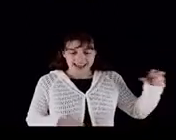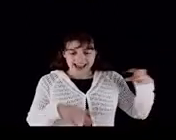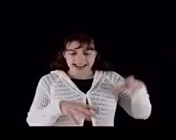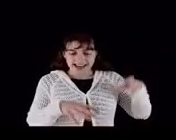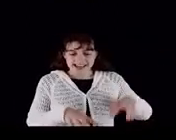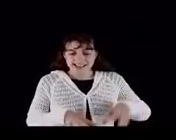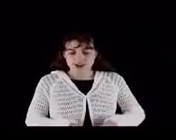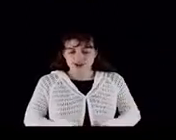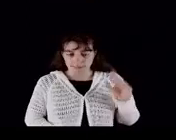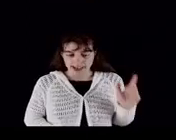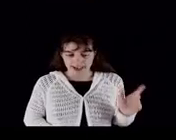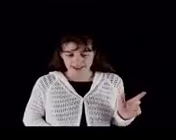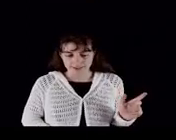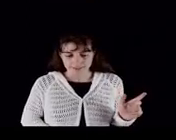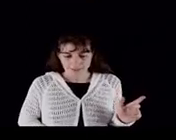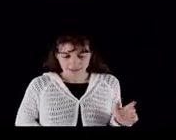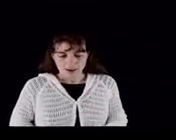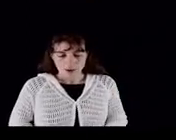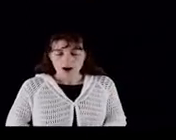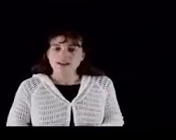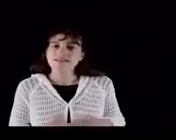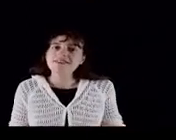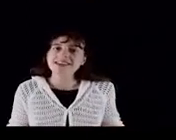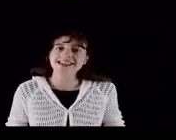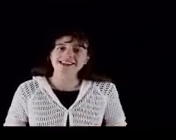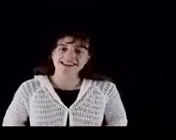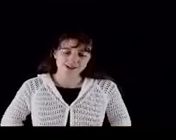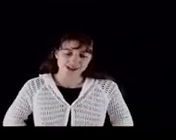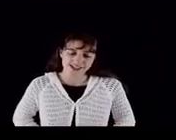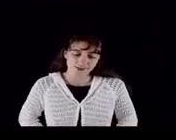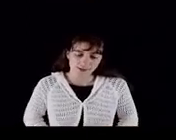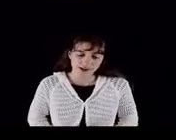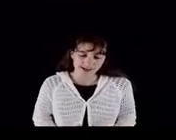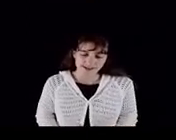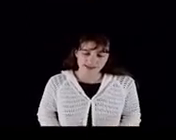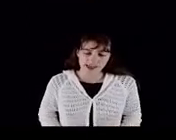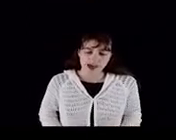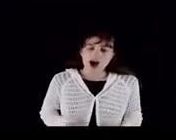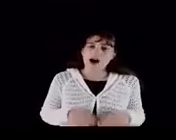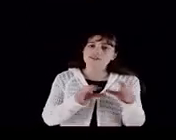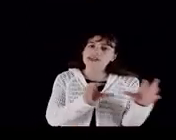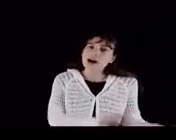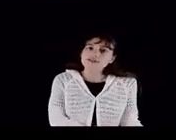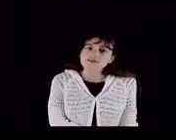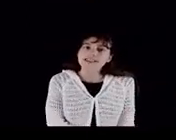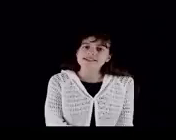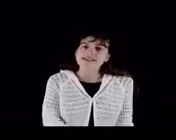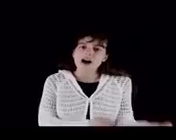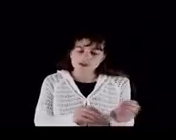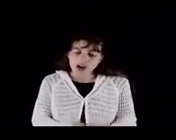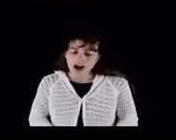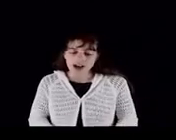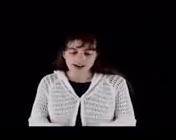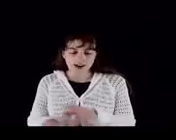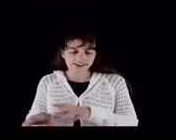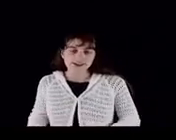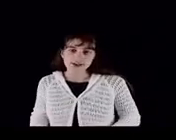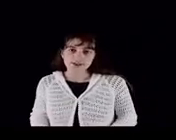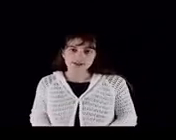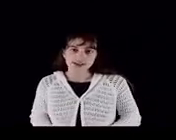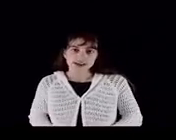and His children up in heaven. A living illustration is what we are to be of the government of God on